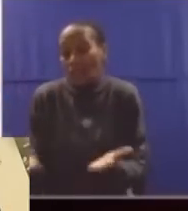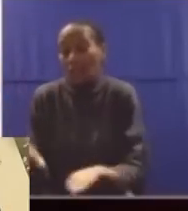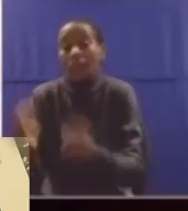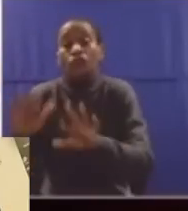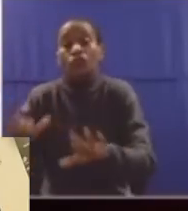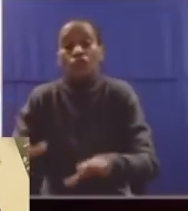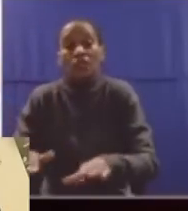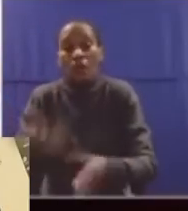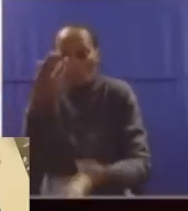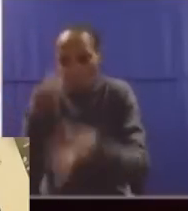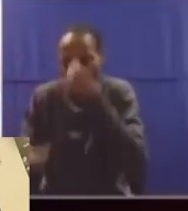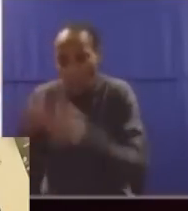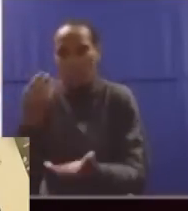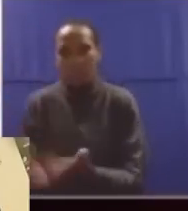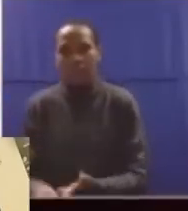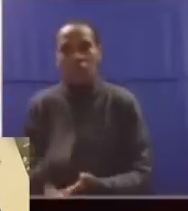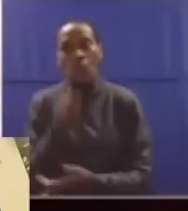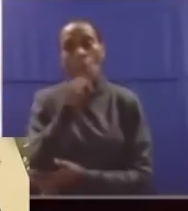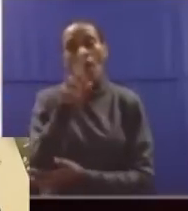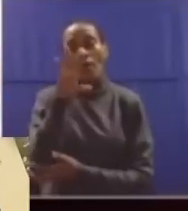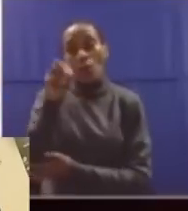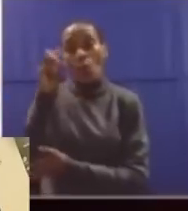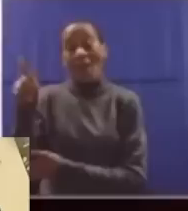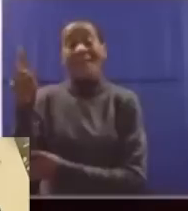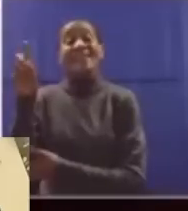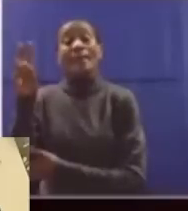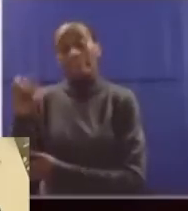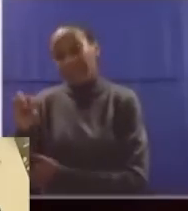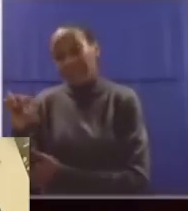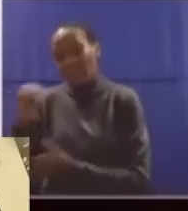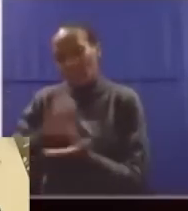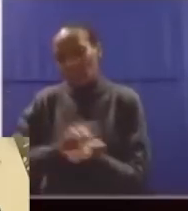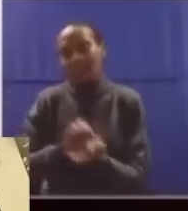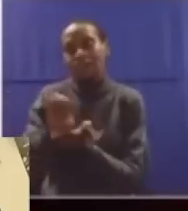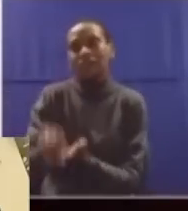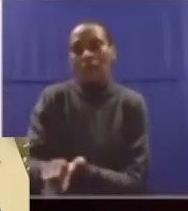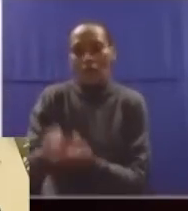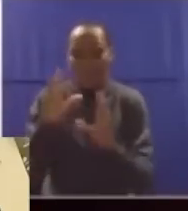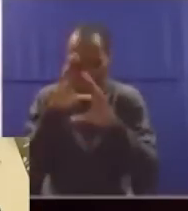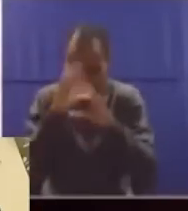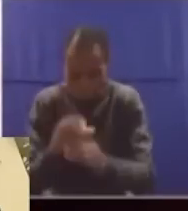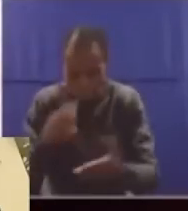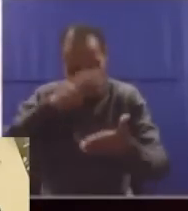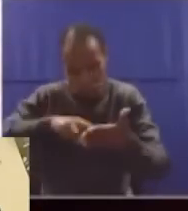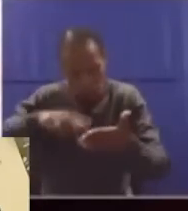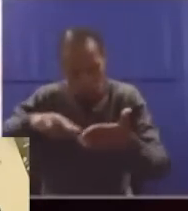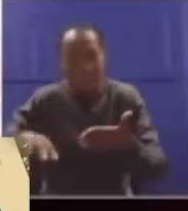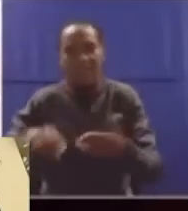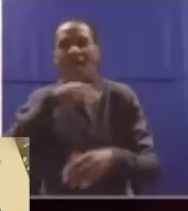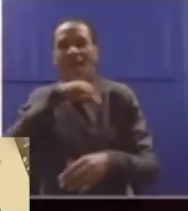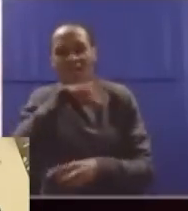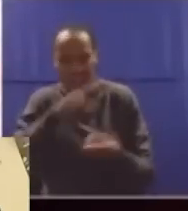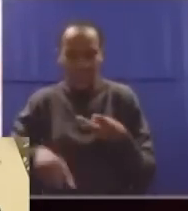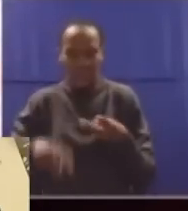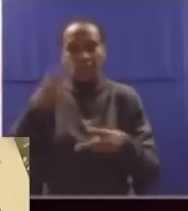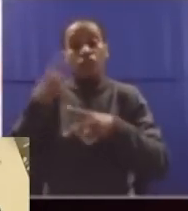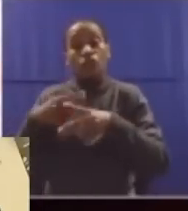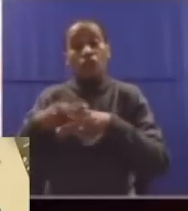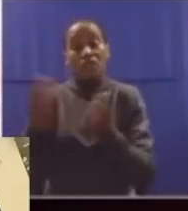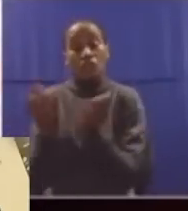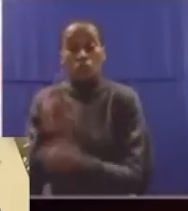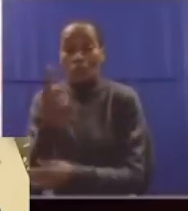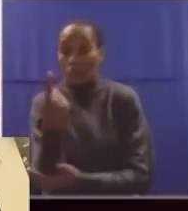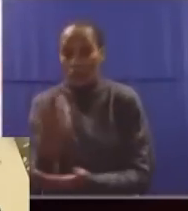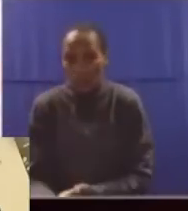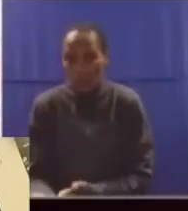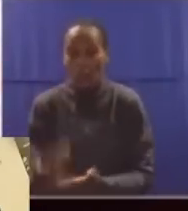losses. $111 million has been set aside for reading, specifically for Afrikaans and isiXhosa schools.